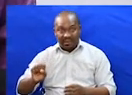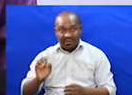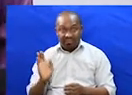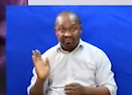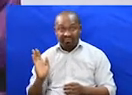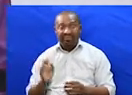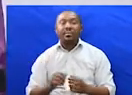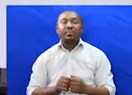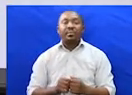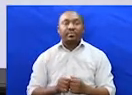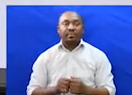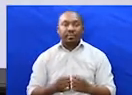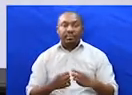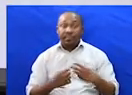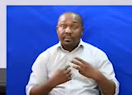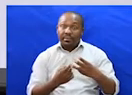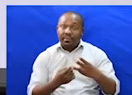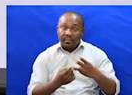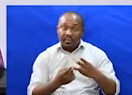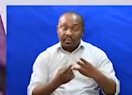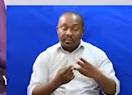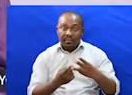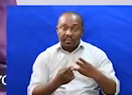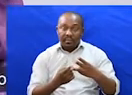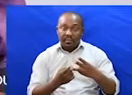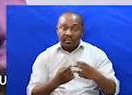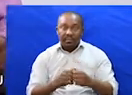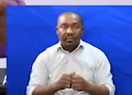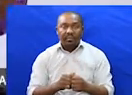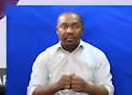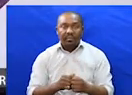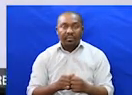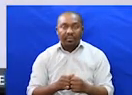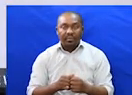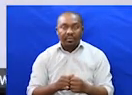This is the second vocabulary. Number 3,